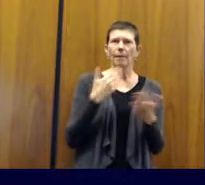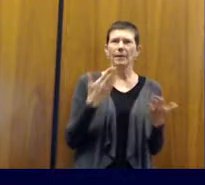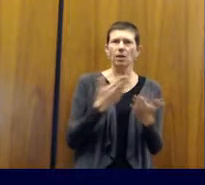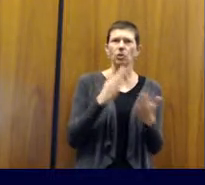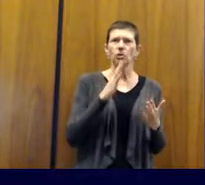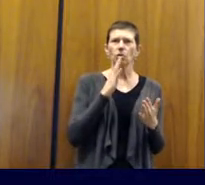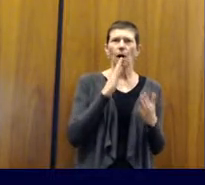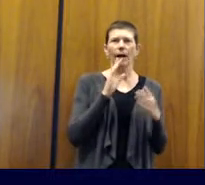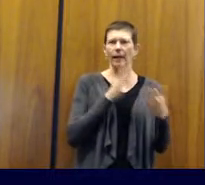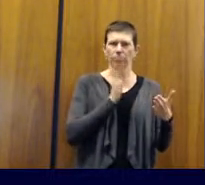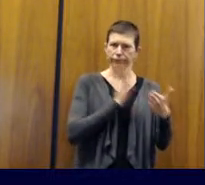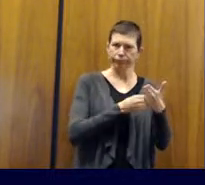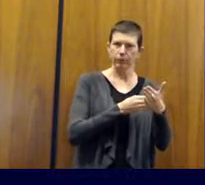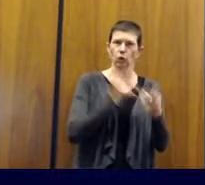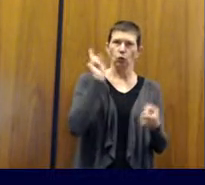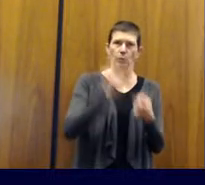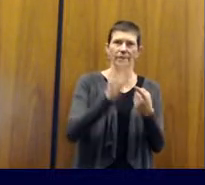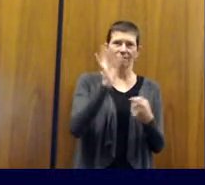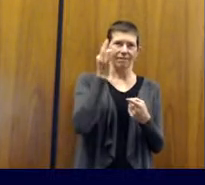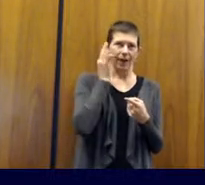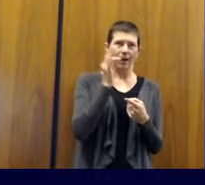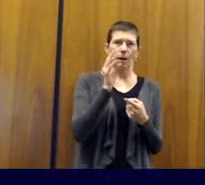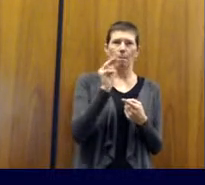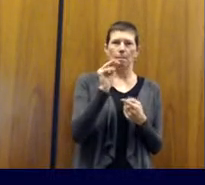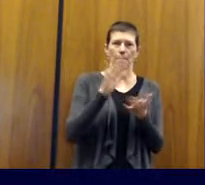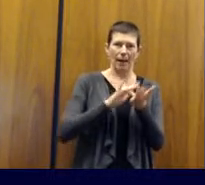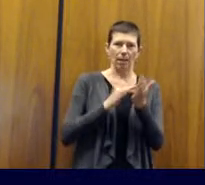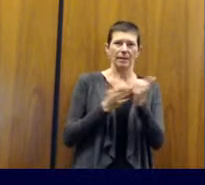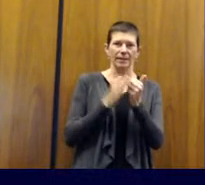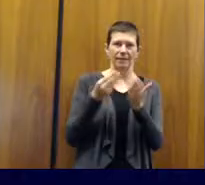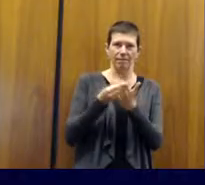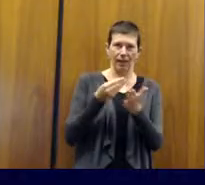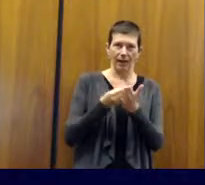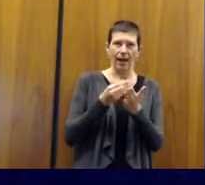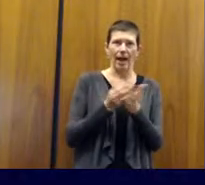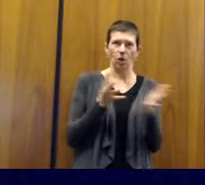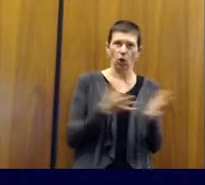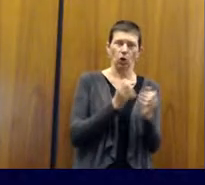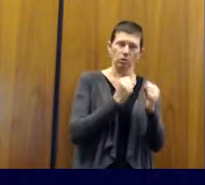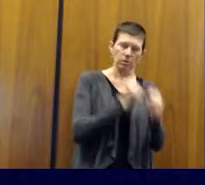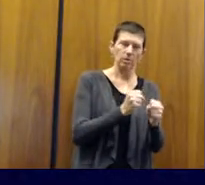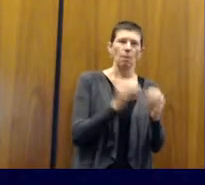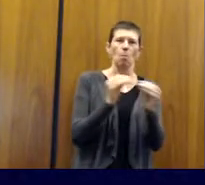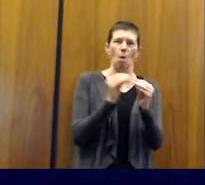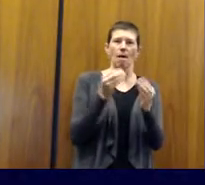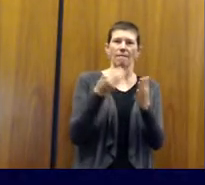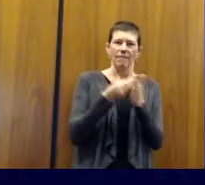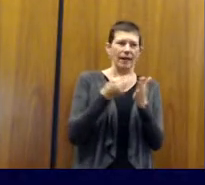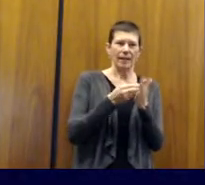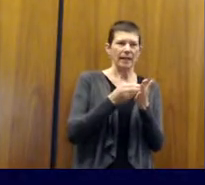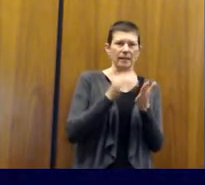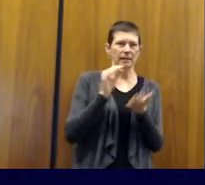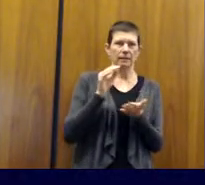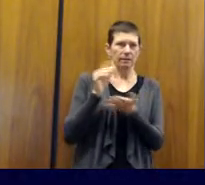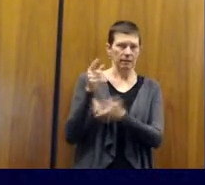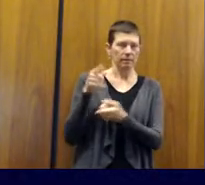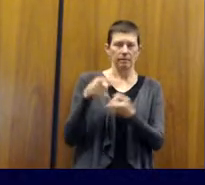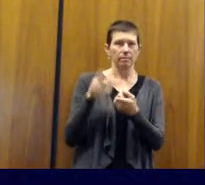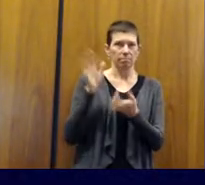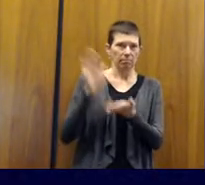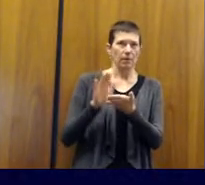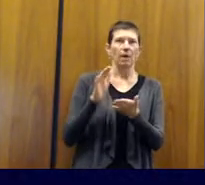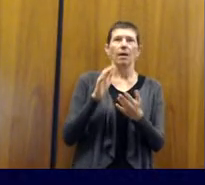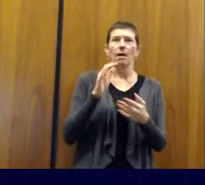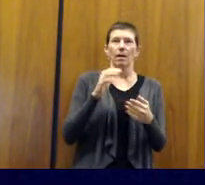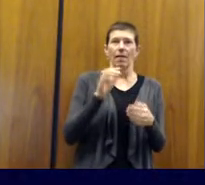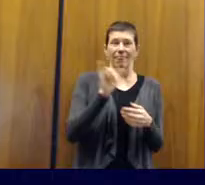in opposition to reducing the federal medical assistance funding and encourage robust preparation if funding is reduced. Medicaid is a lifeline for almost 3